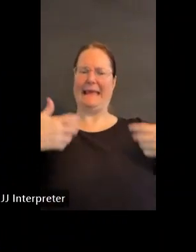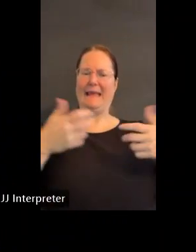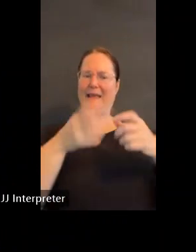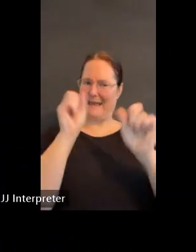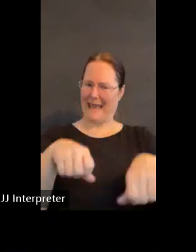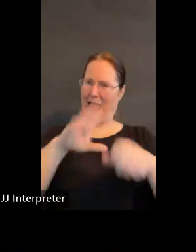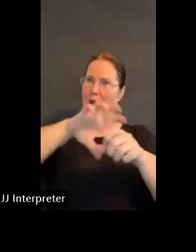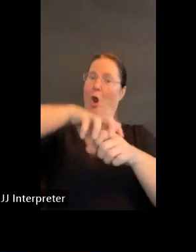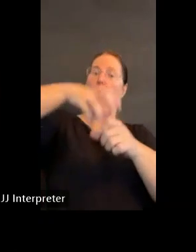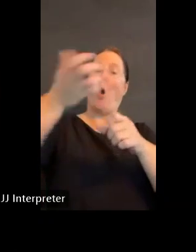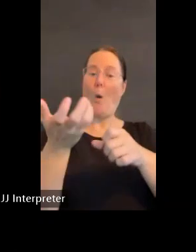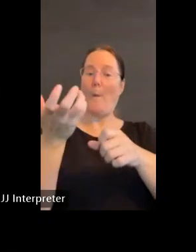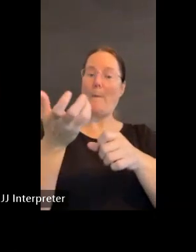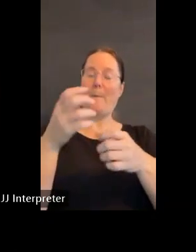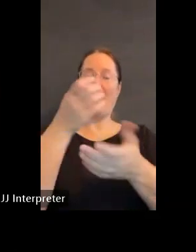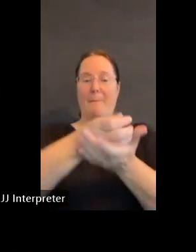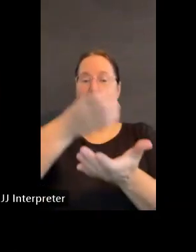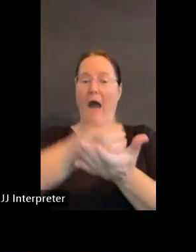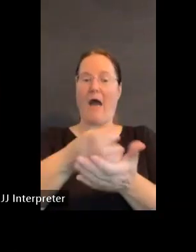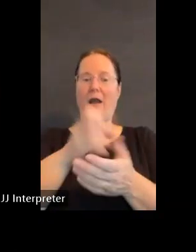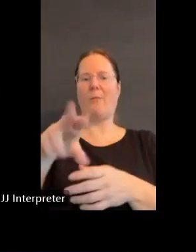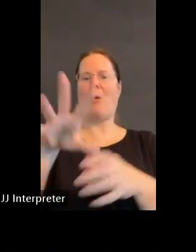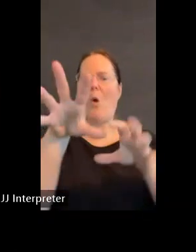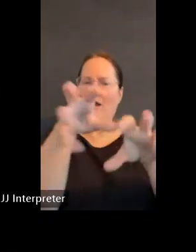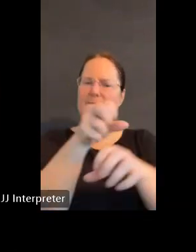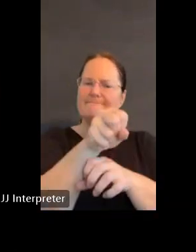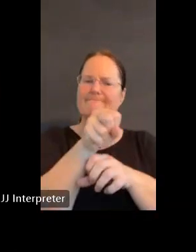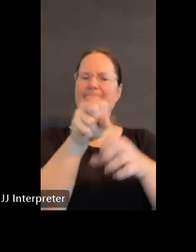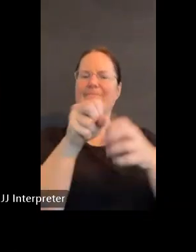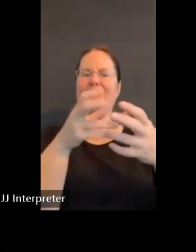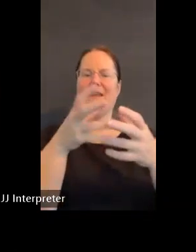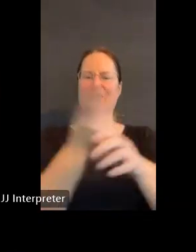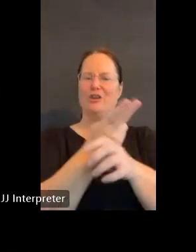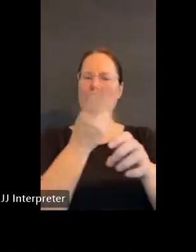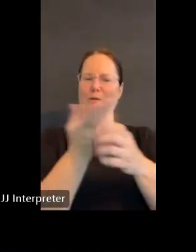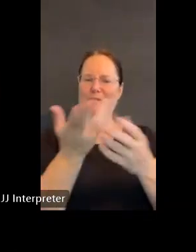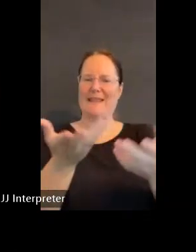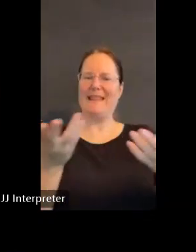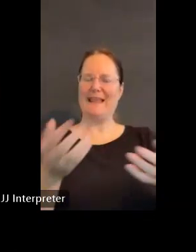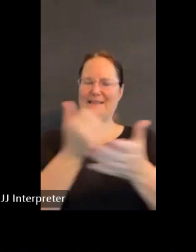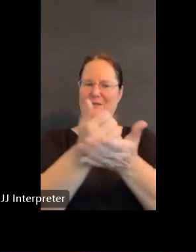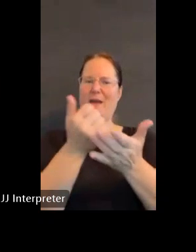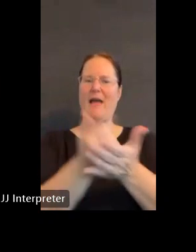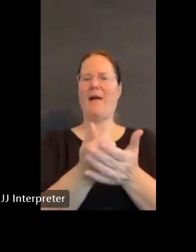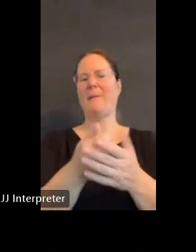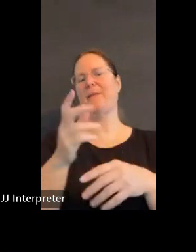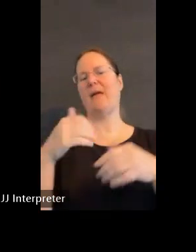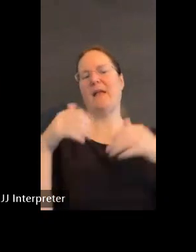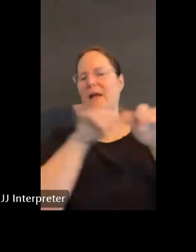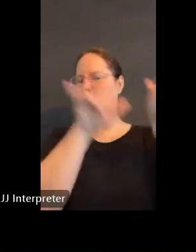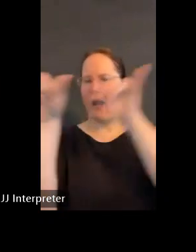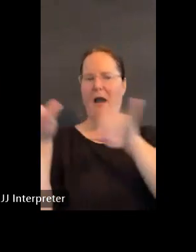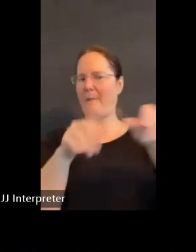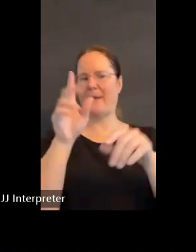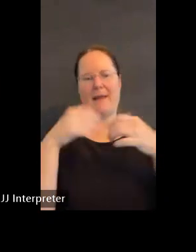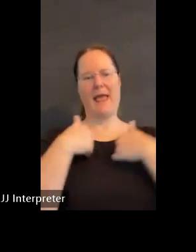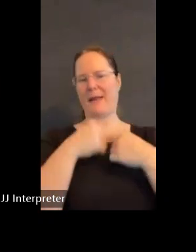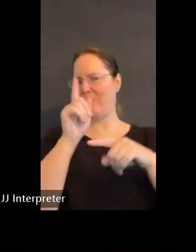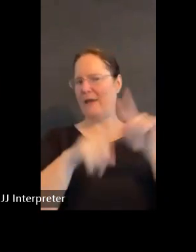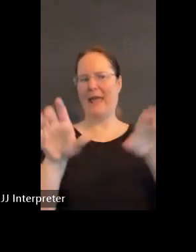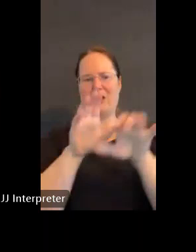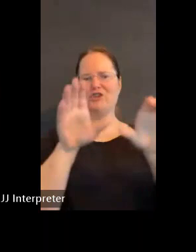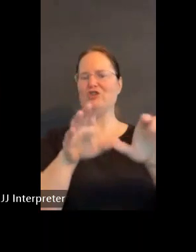or grasp things in a way that a common household animal might not be able to do, and to provide that assistance. So if there